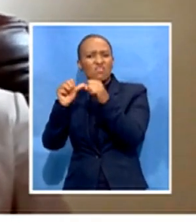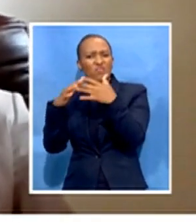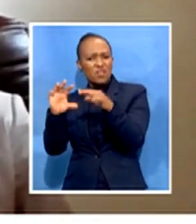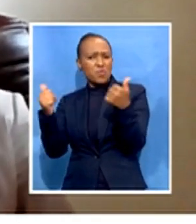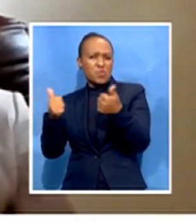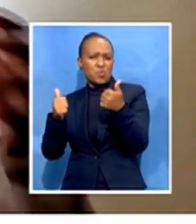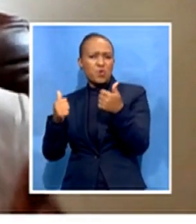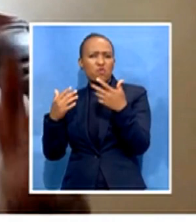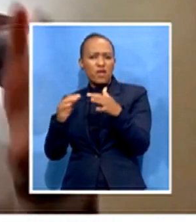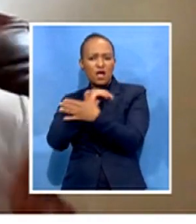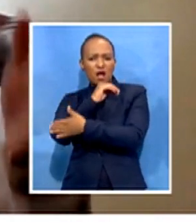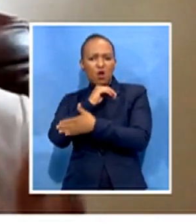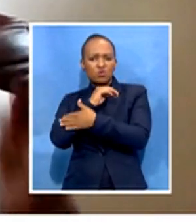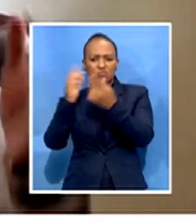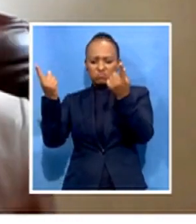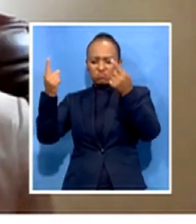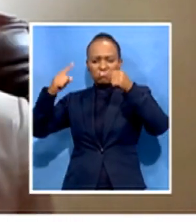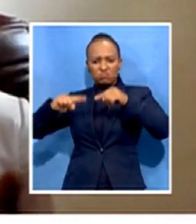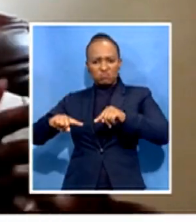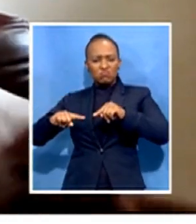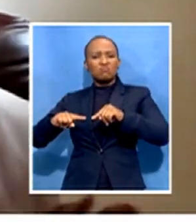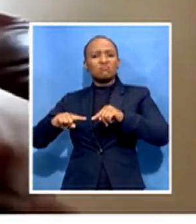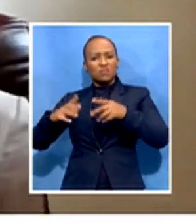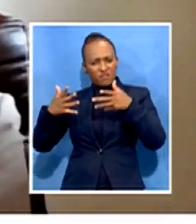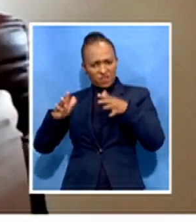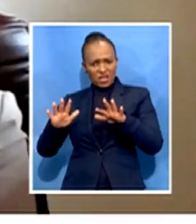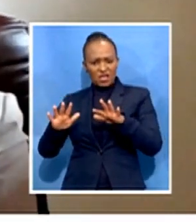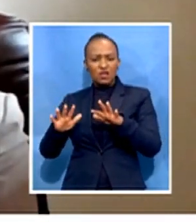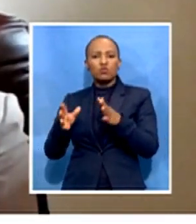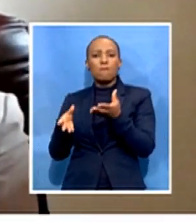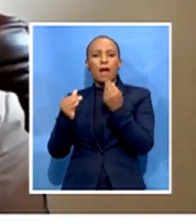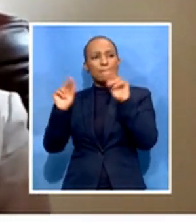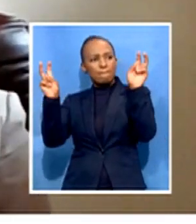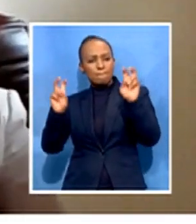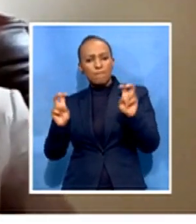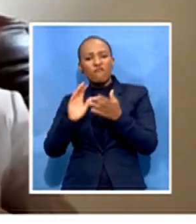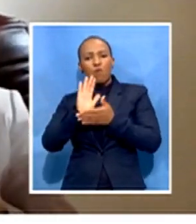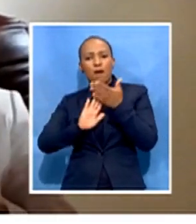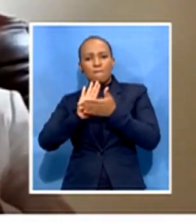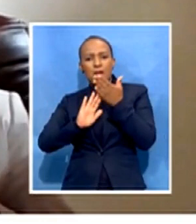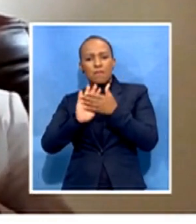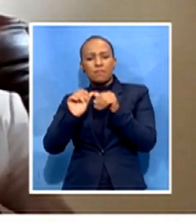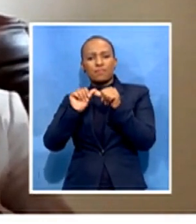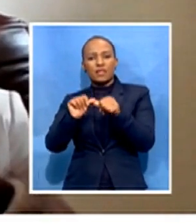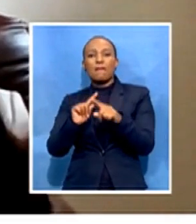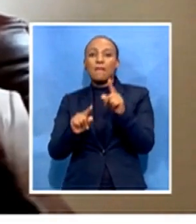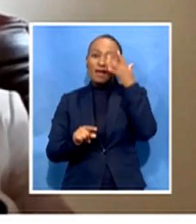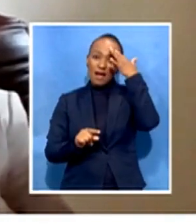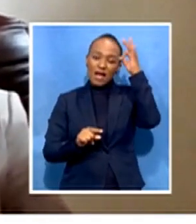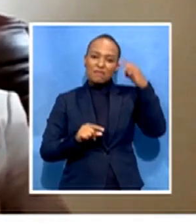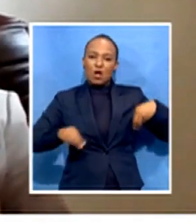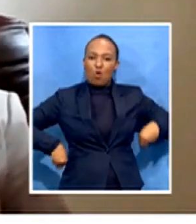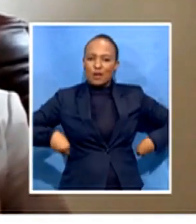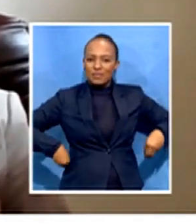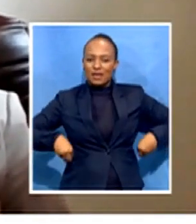how to actually, get the energy generation right. And because of the state capture project, you're sitting with a very weak ESCOM that is